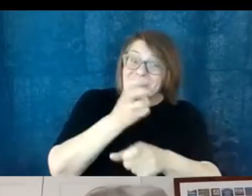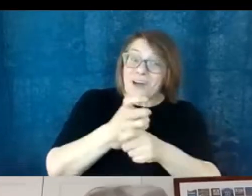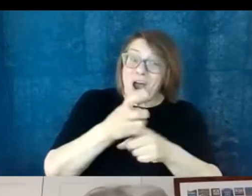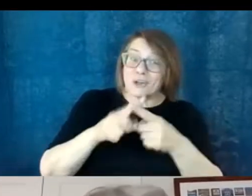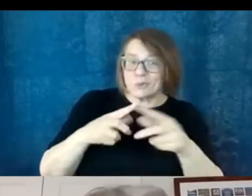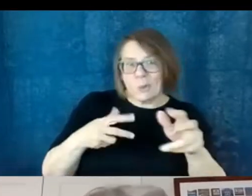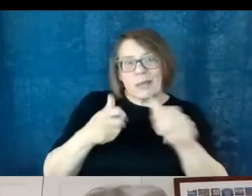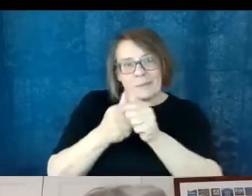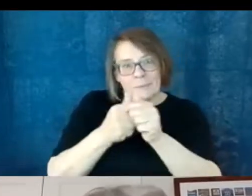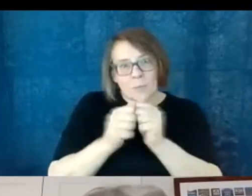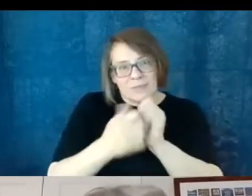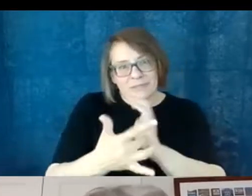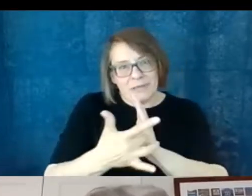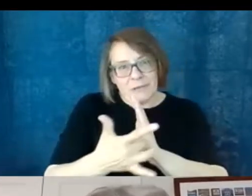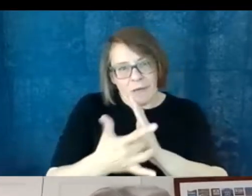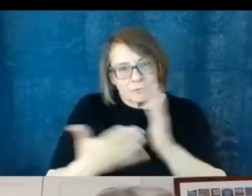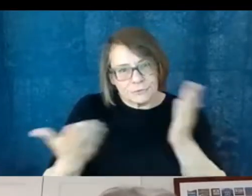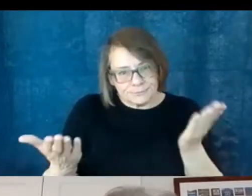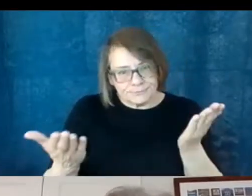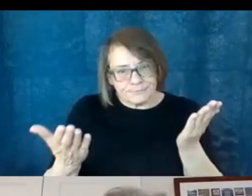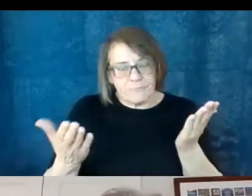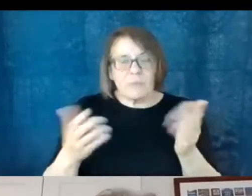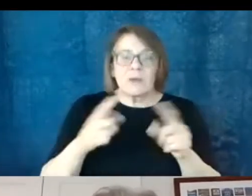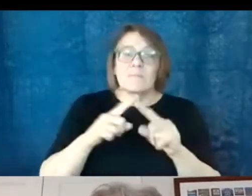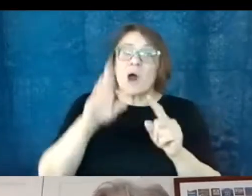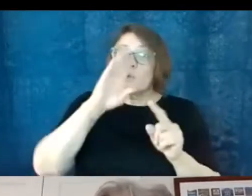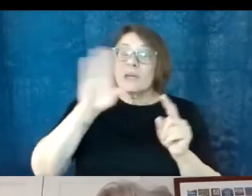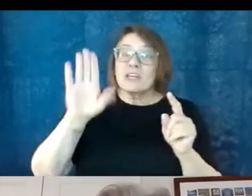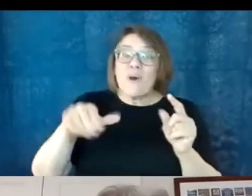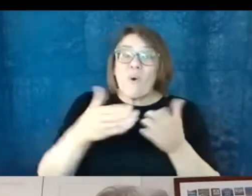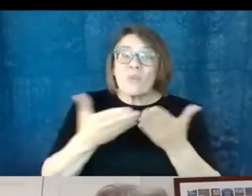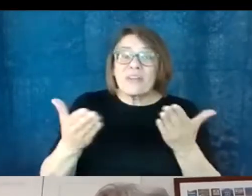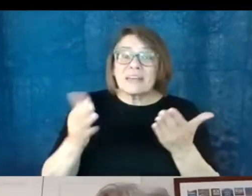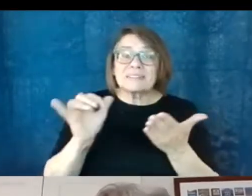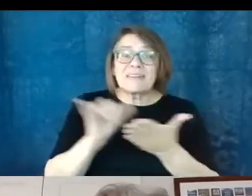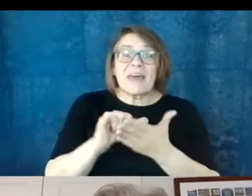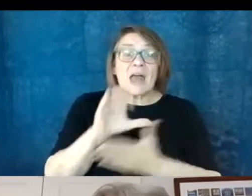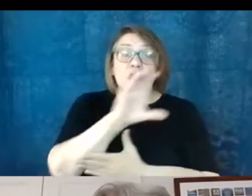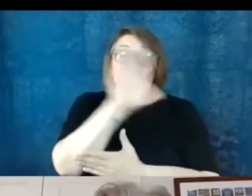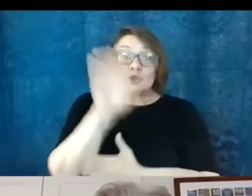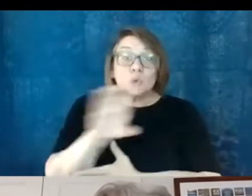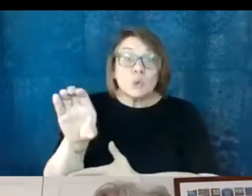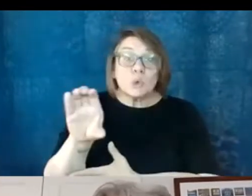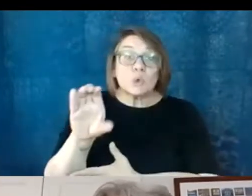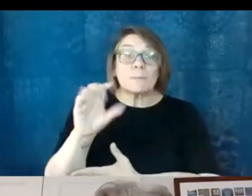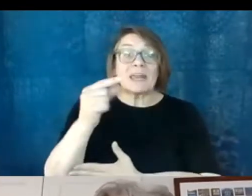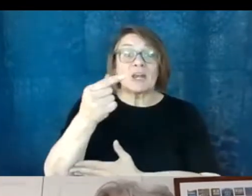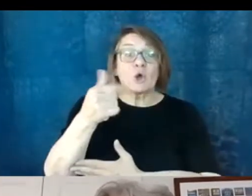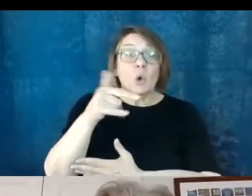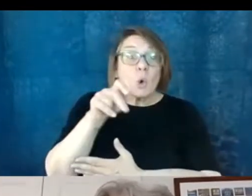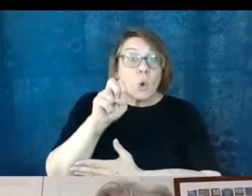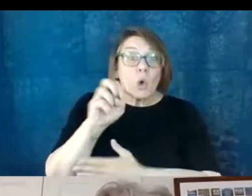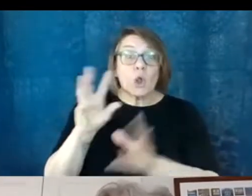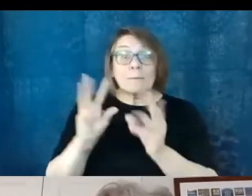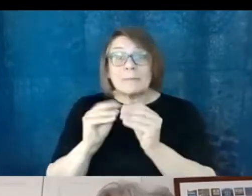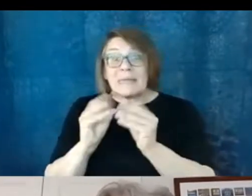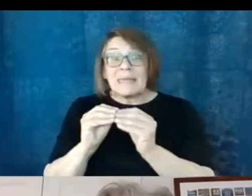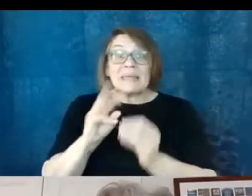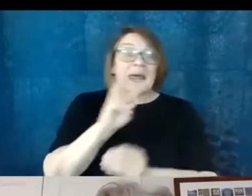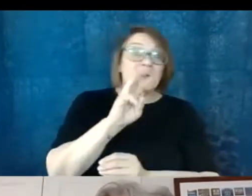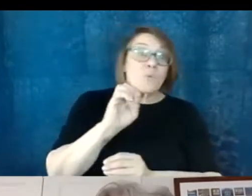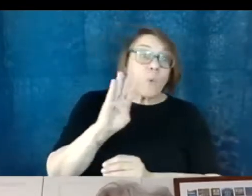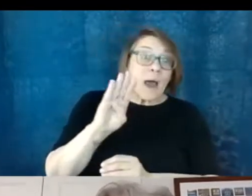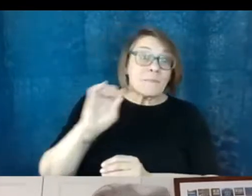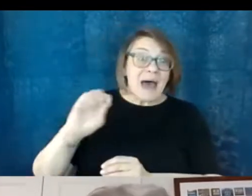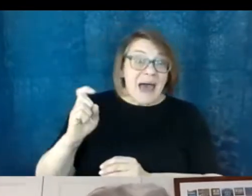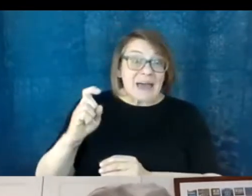up on the latest and greatest. We know things like Zoom and Google Meet and WebEx and all of those kind